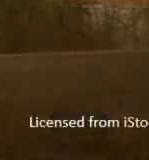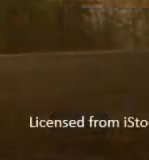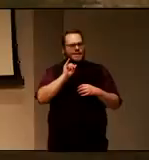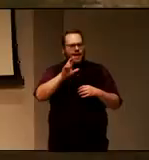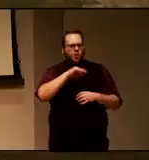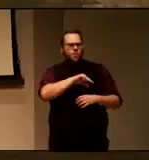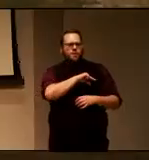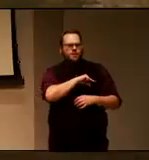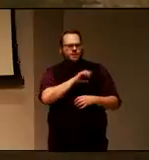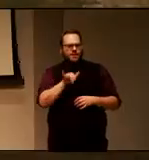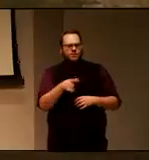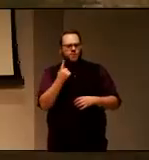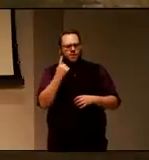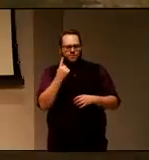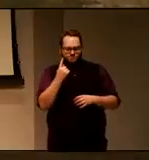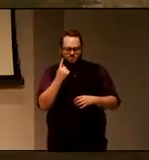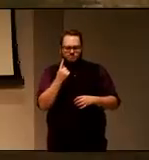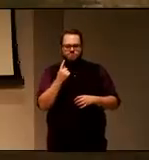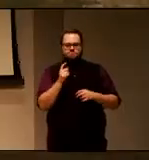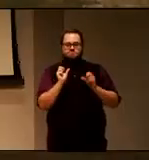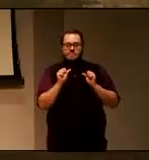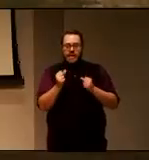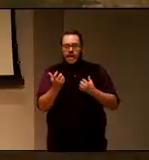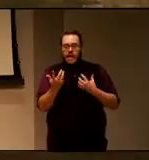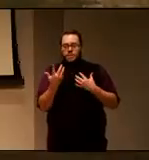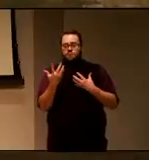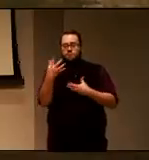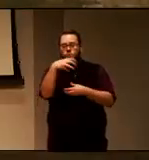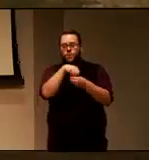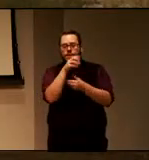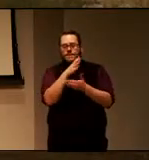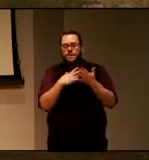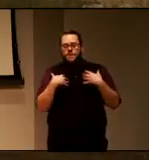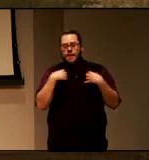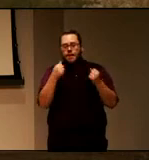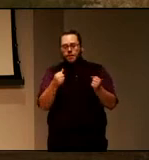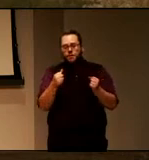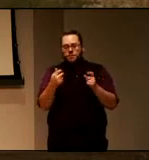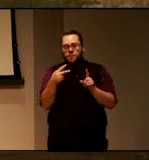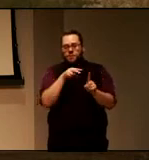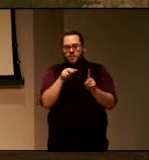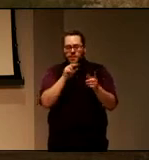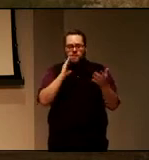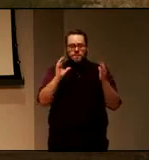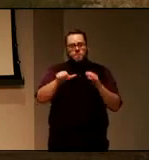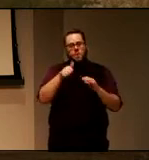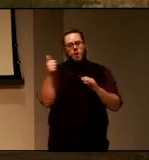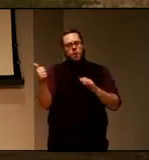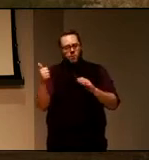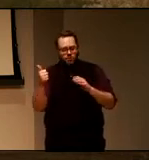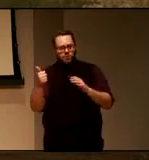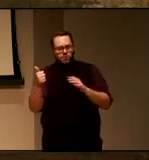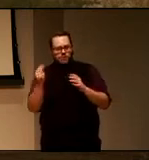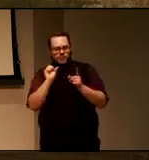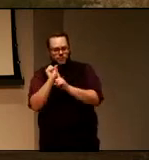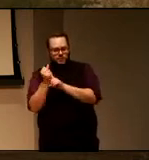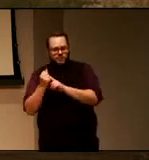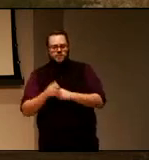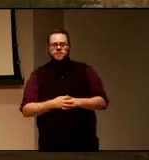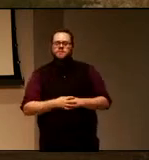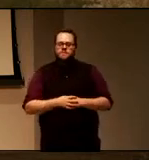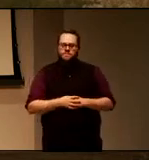quality is one that often can incorporate some of the health lens a bit more than others. But